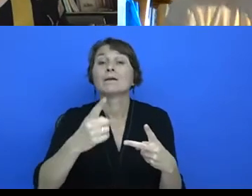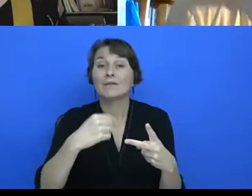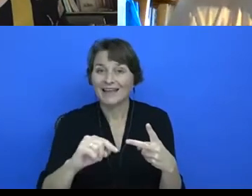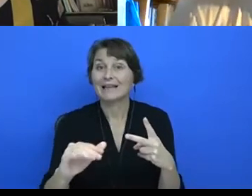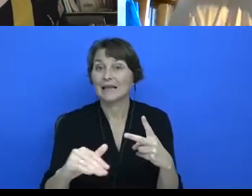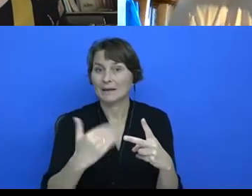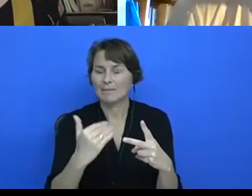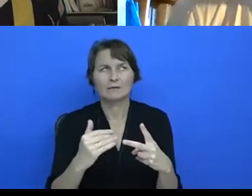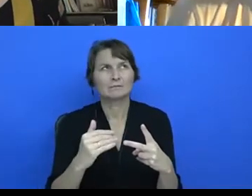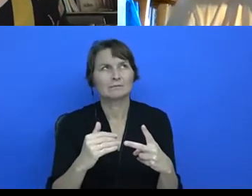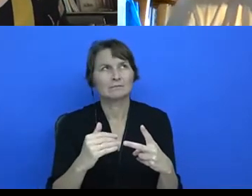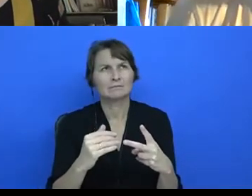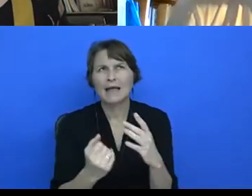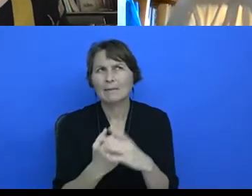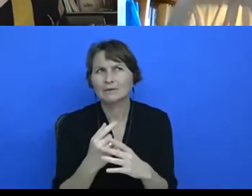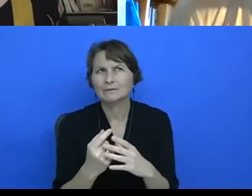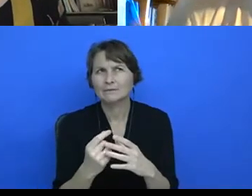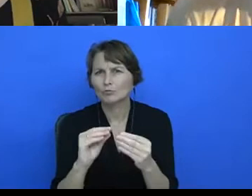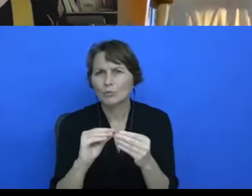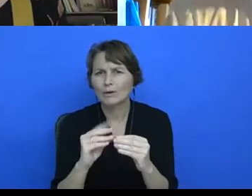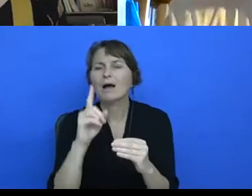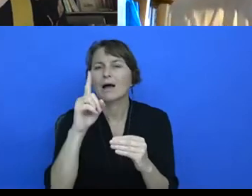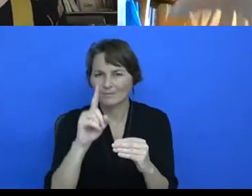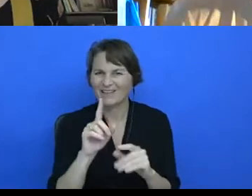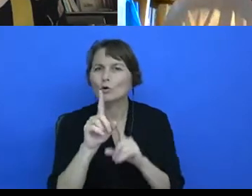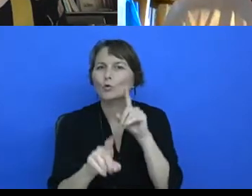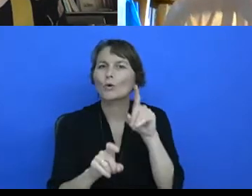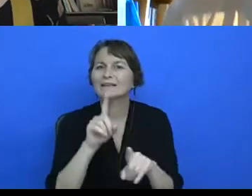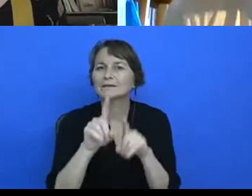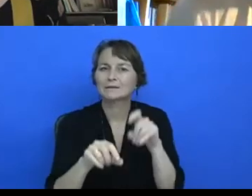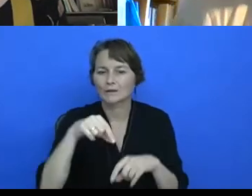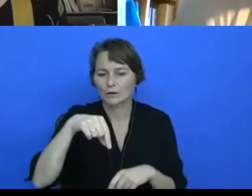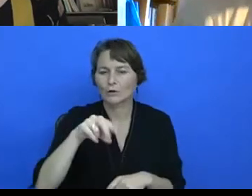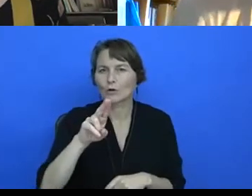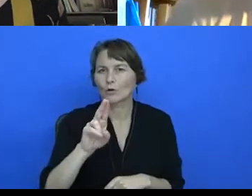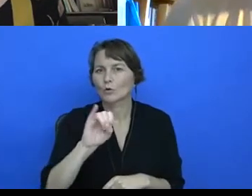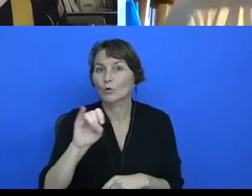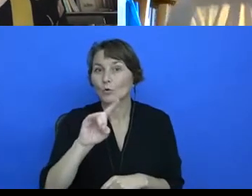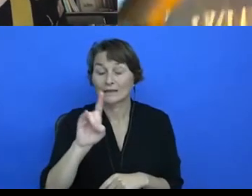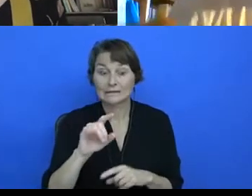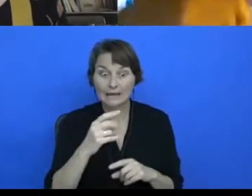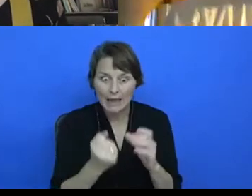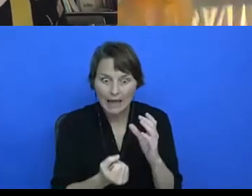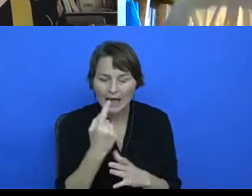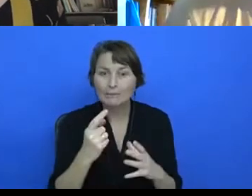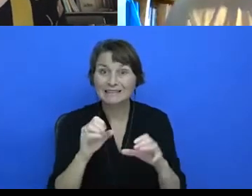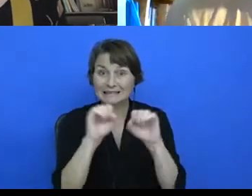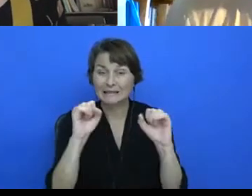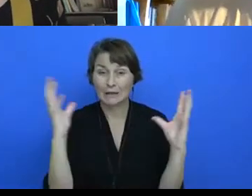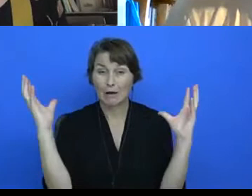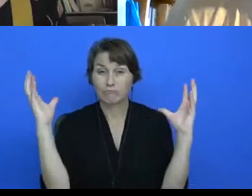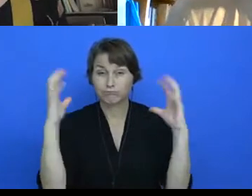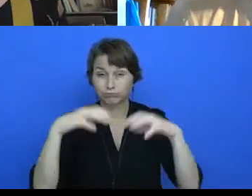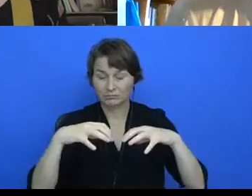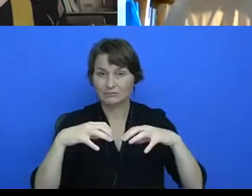before the quiz started, the whole system just sort of folded, crashed, and we had to restart the computer and what have you